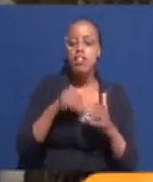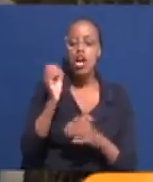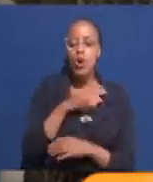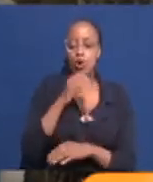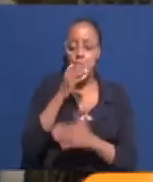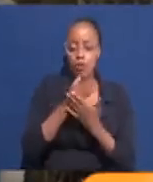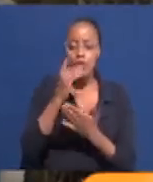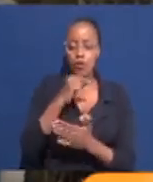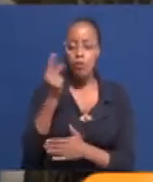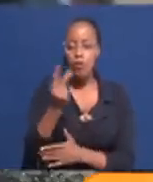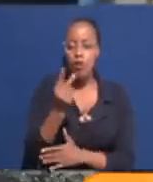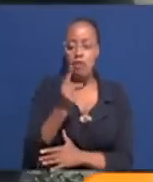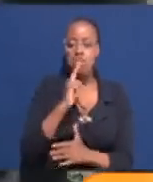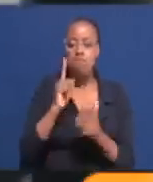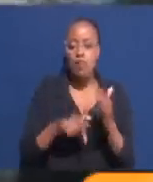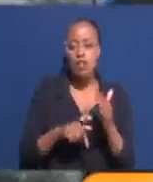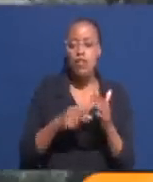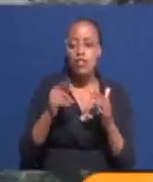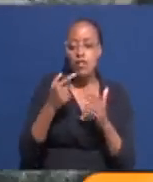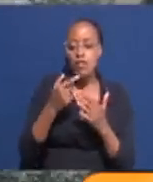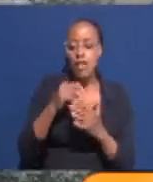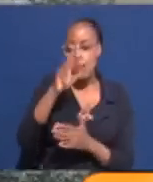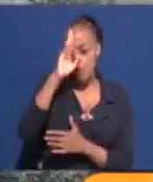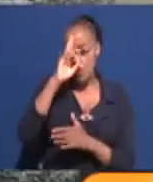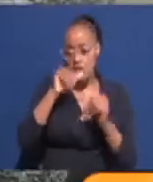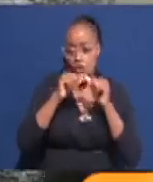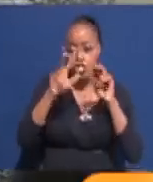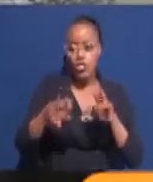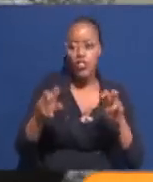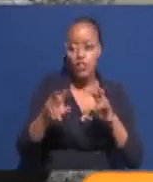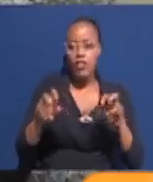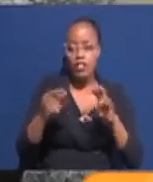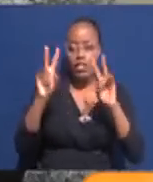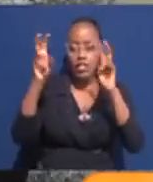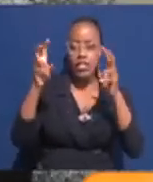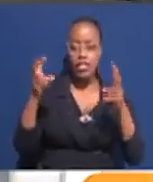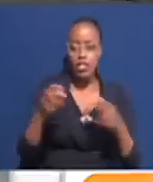complaints from the two and says detectives are still investigating the matter.